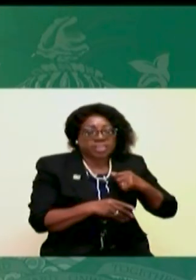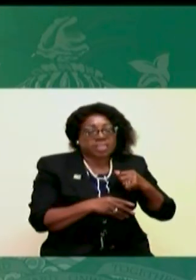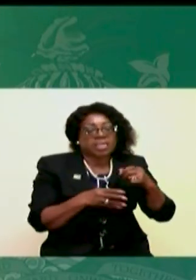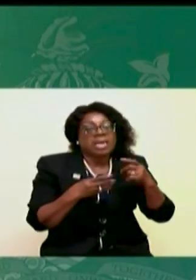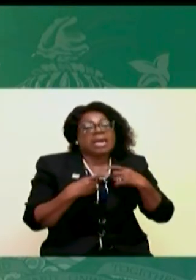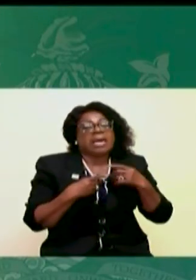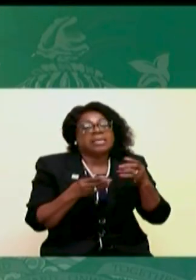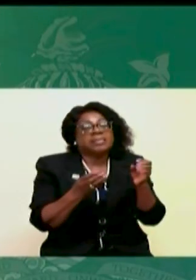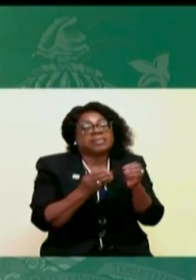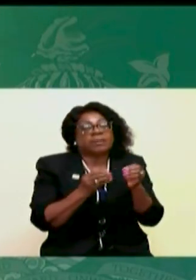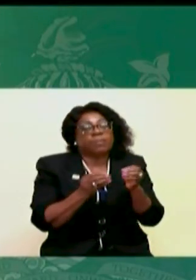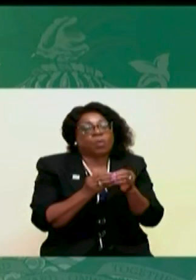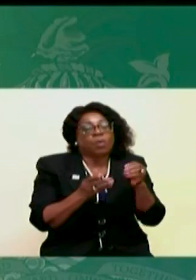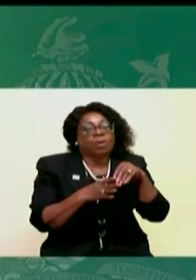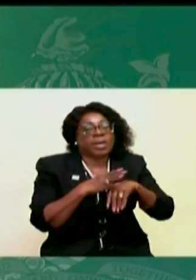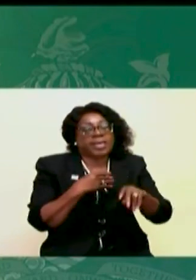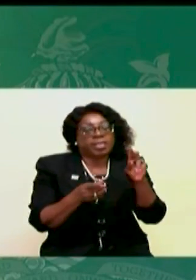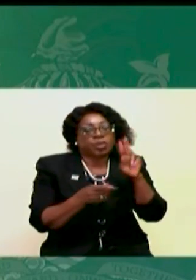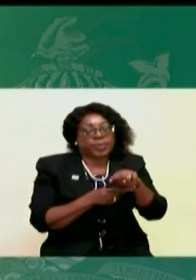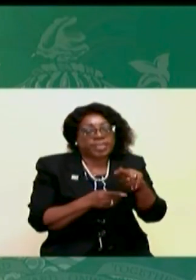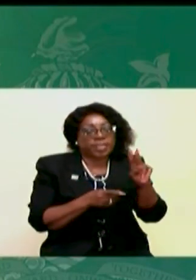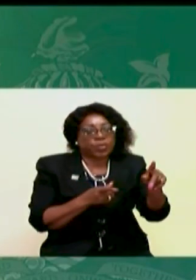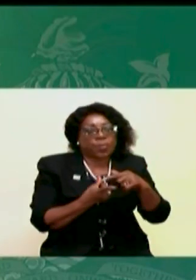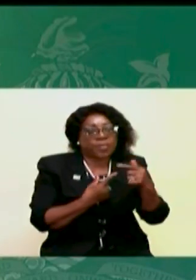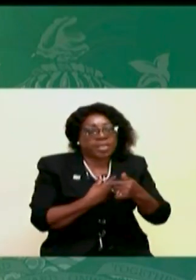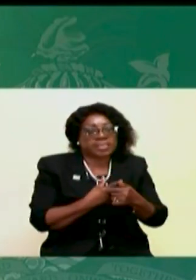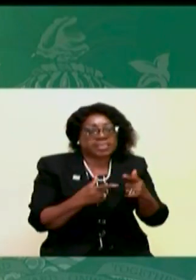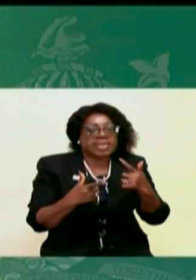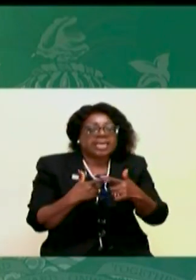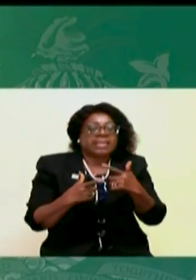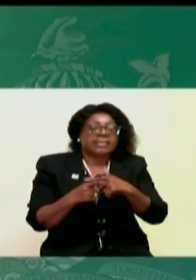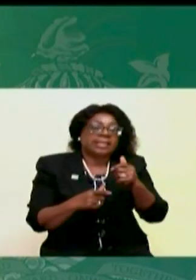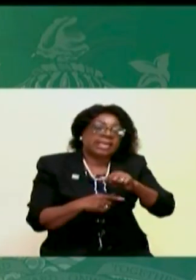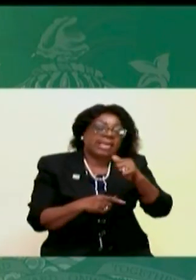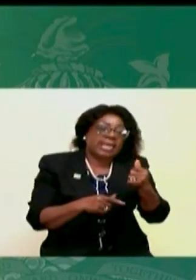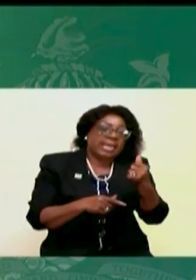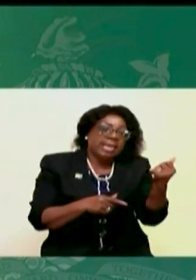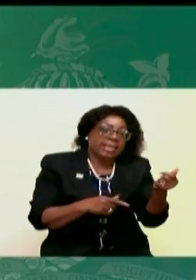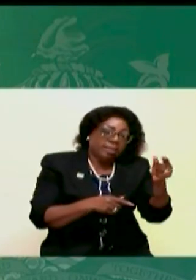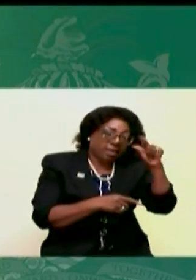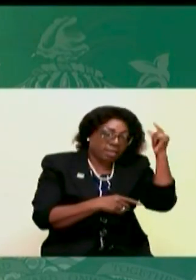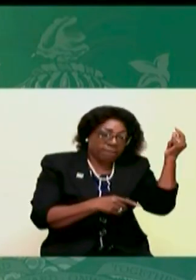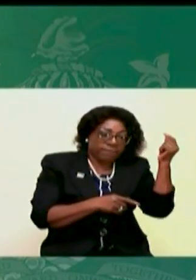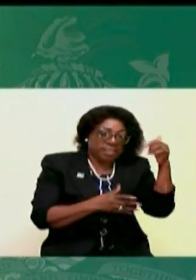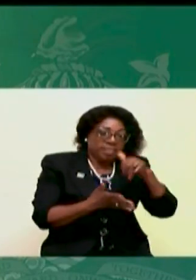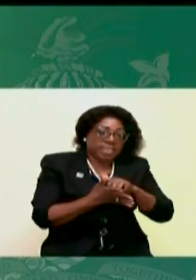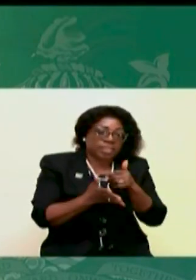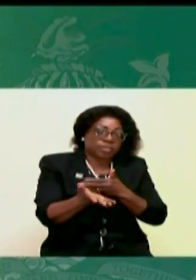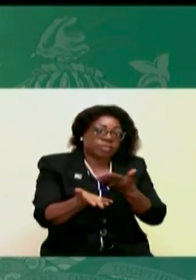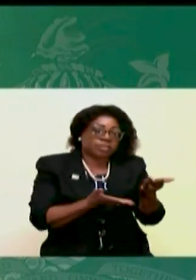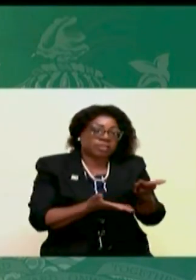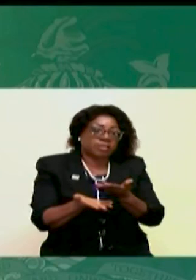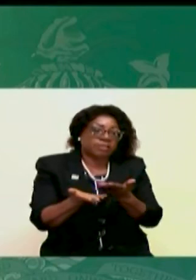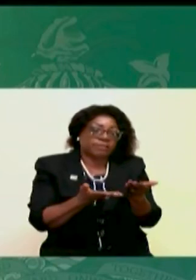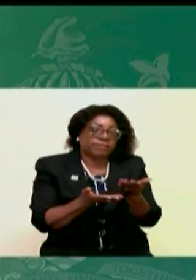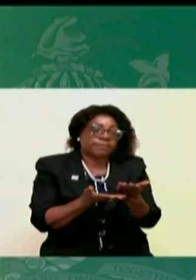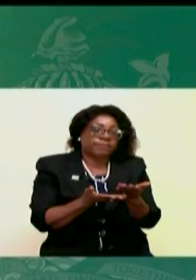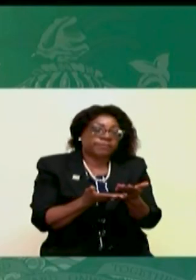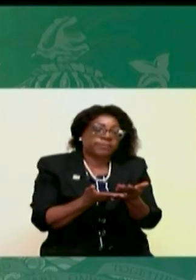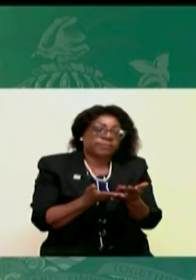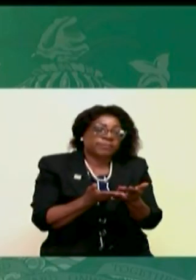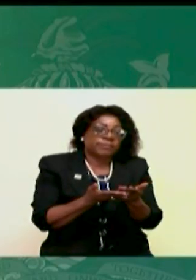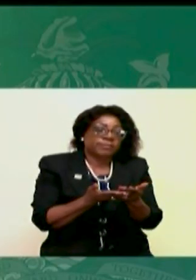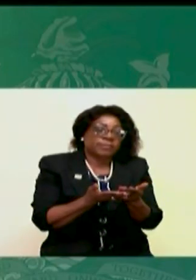in 22 months than any government, and your government that you served in